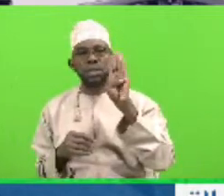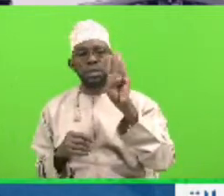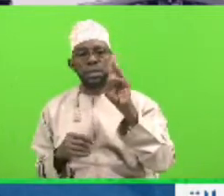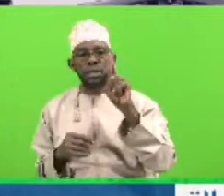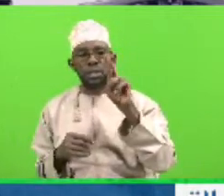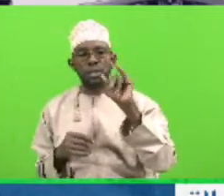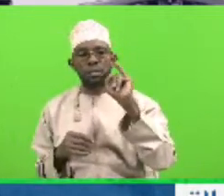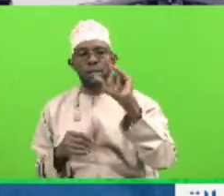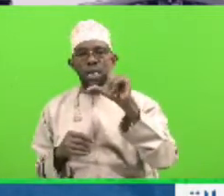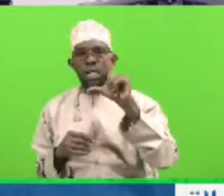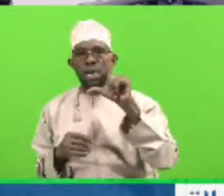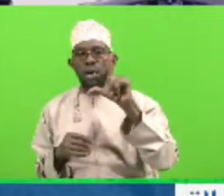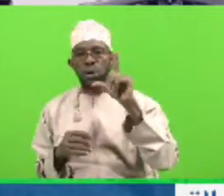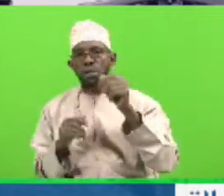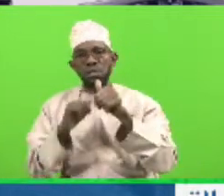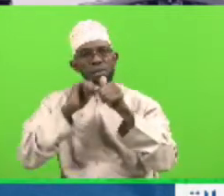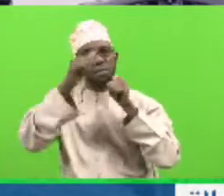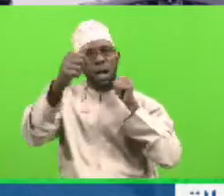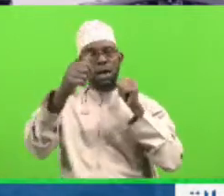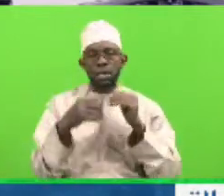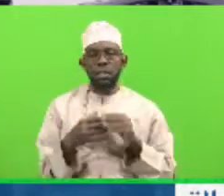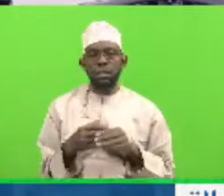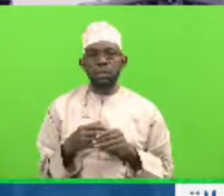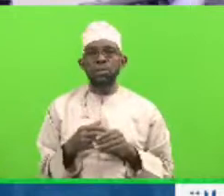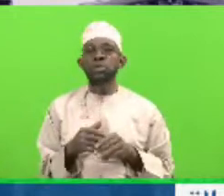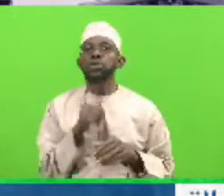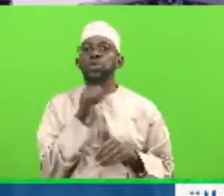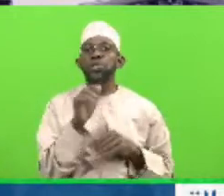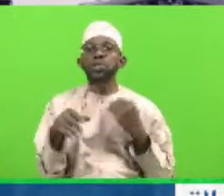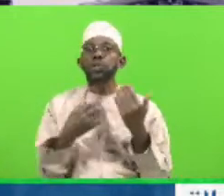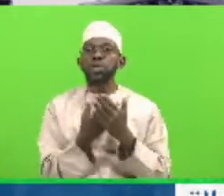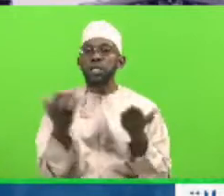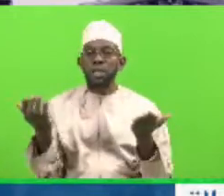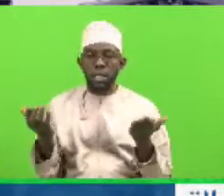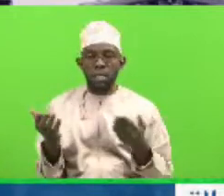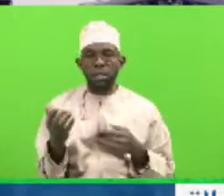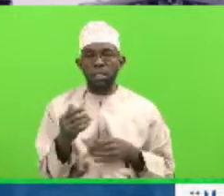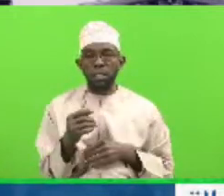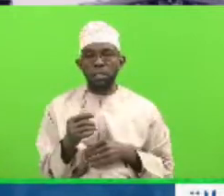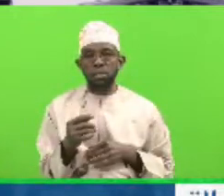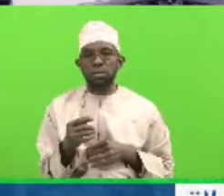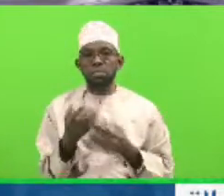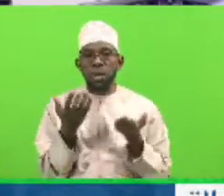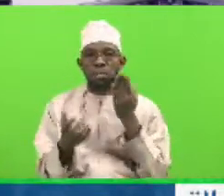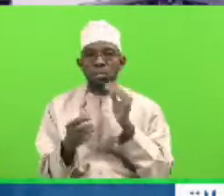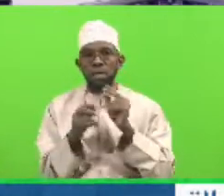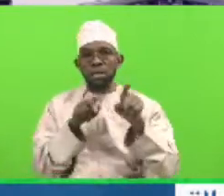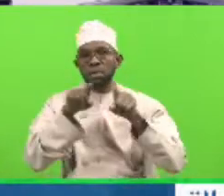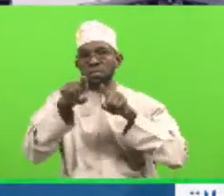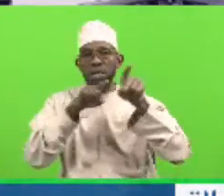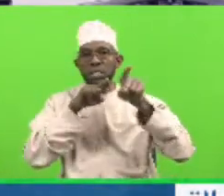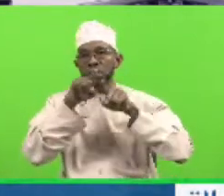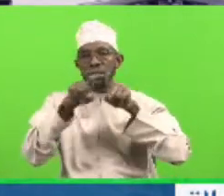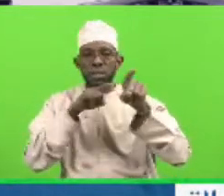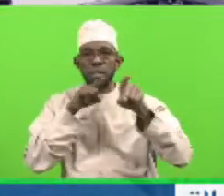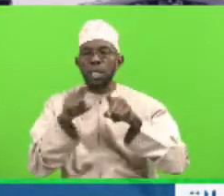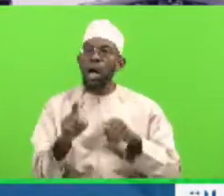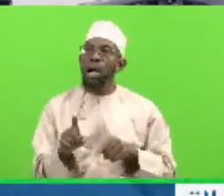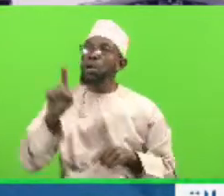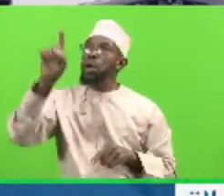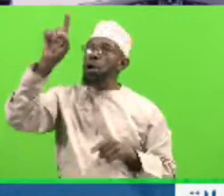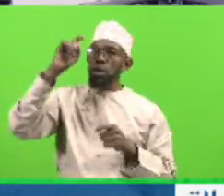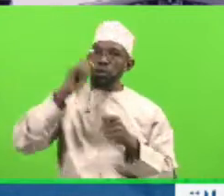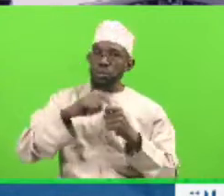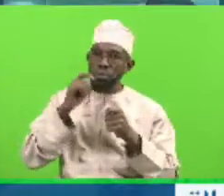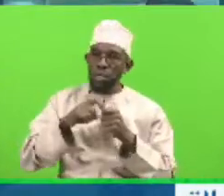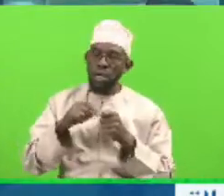And those who were away, not all of them were there, those who were away, maybe they had traveled, Allah